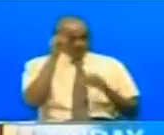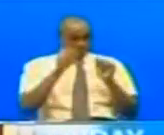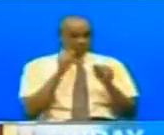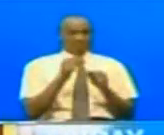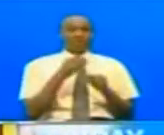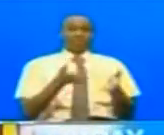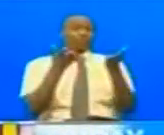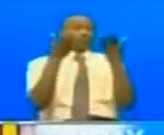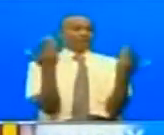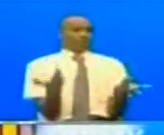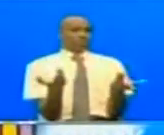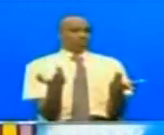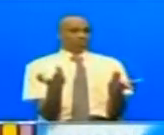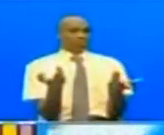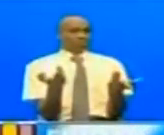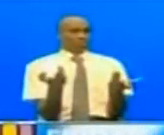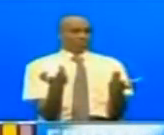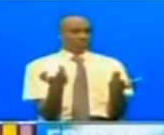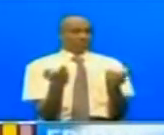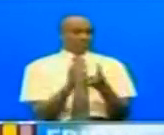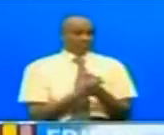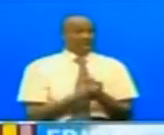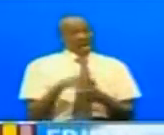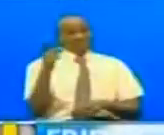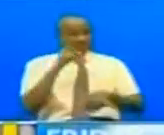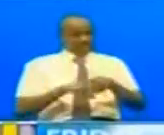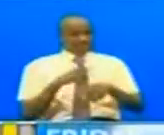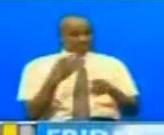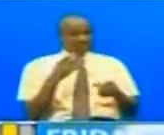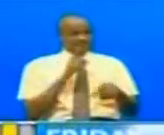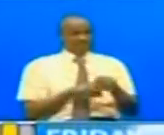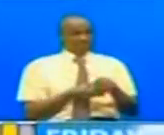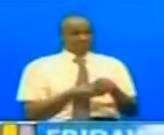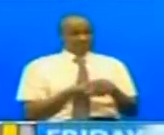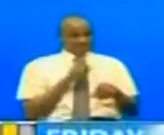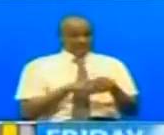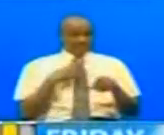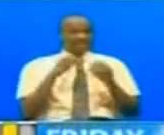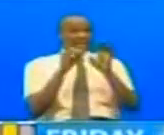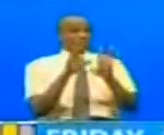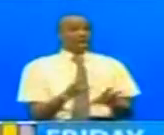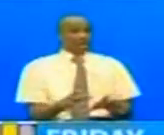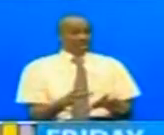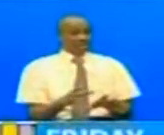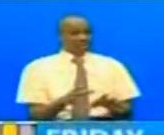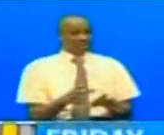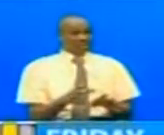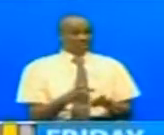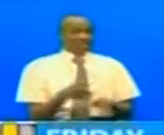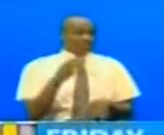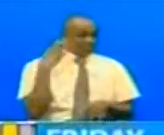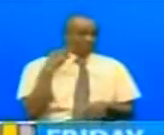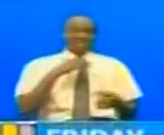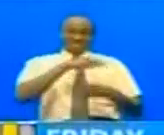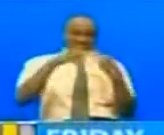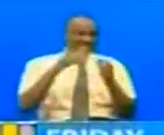better mm-hmm. than what we used to do. Because sometimes when I was a counselor, mm-hmm. We usually